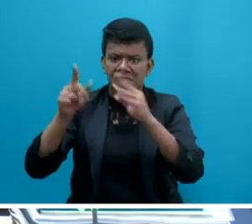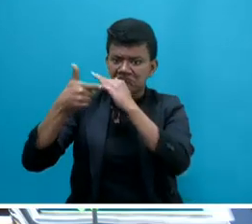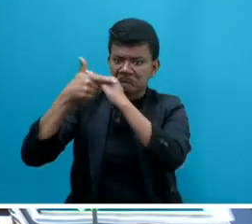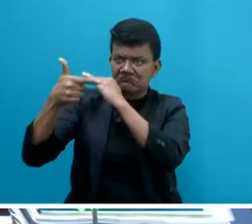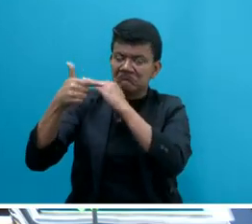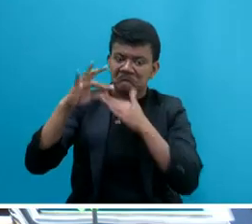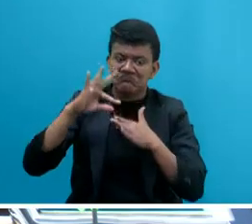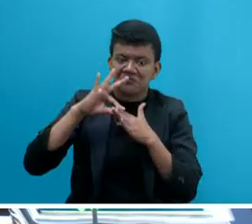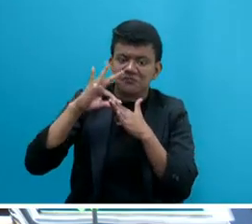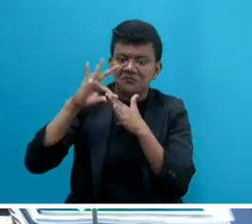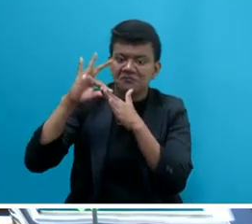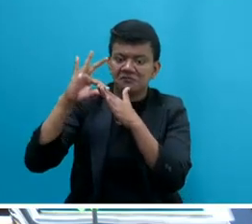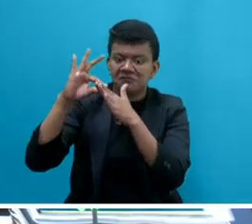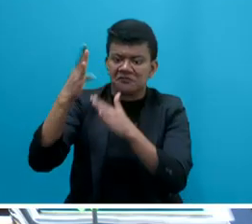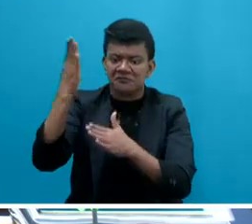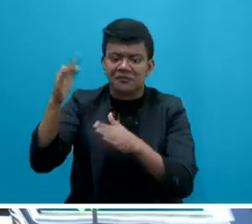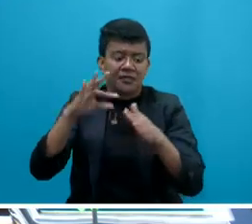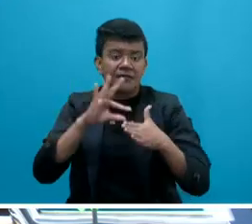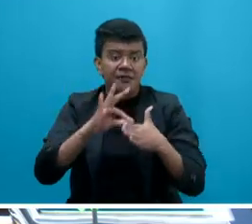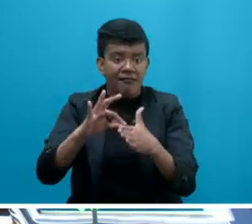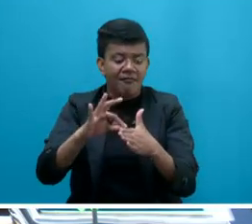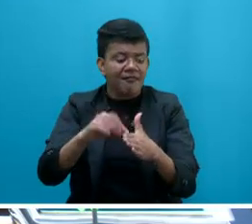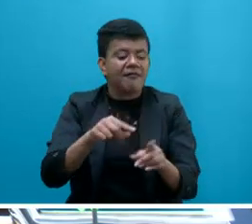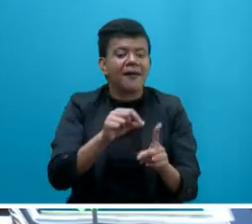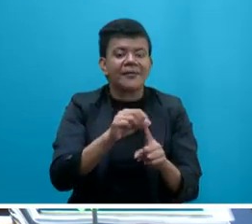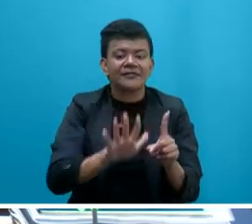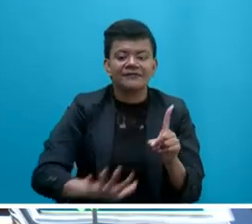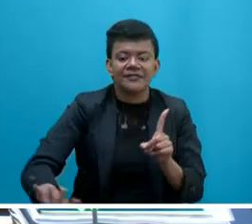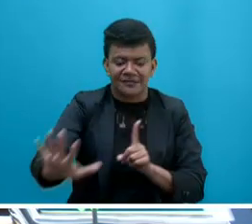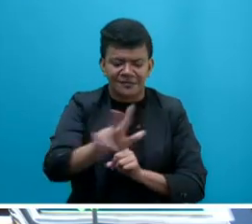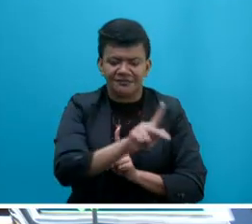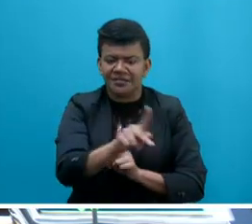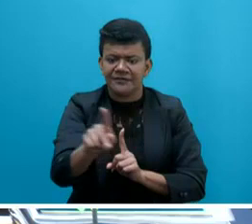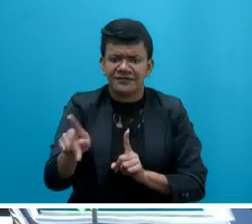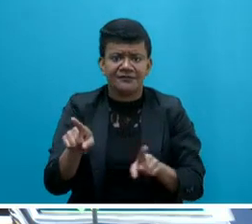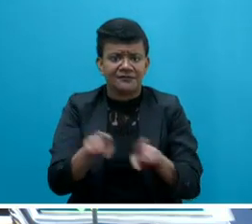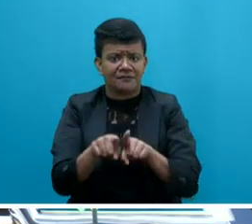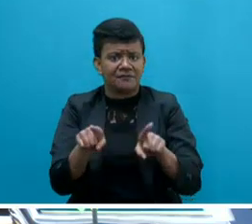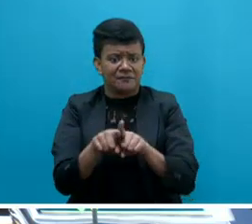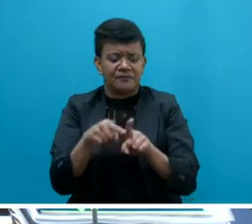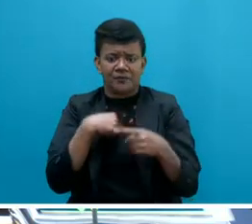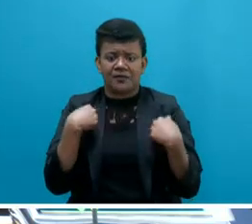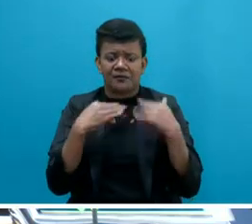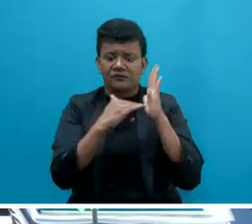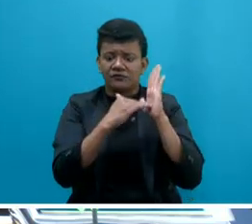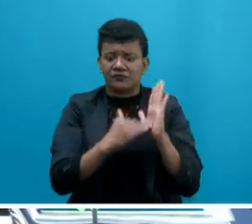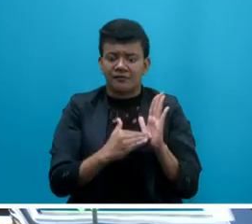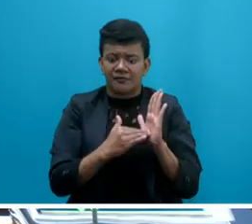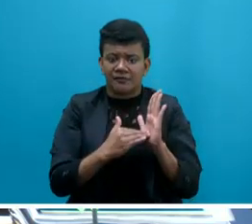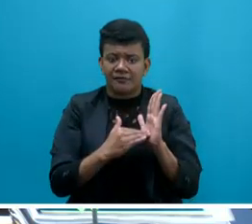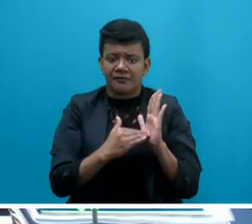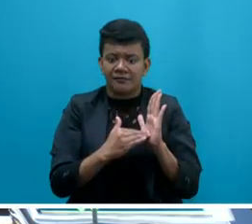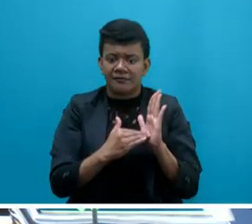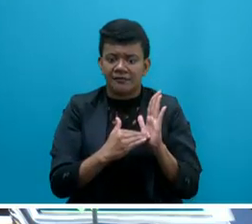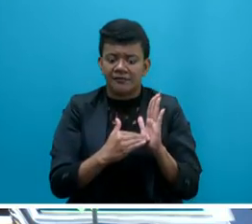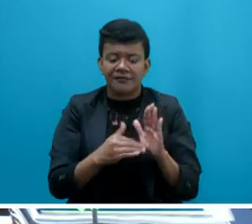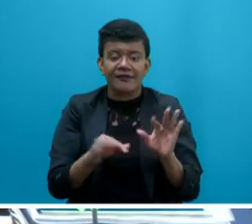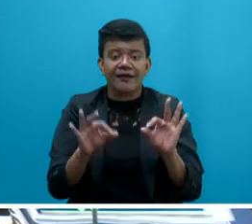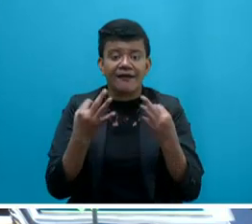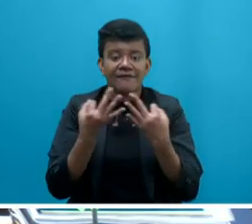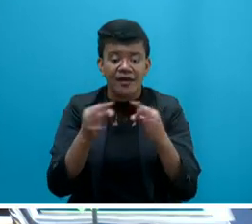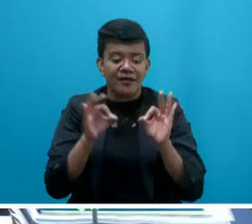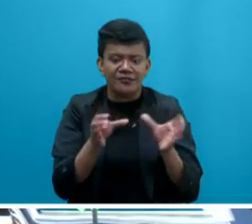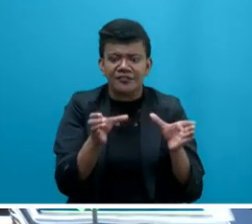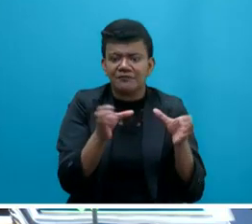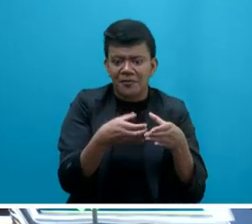Island countries globally. Likewise, we are the chair of the Forum of Small States of the World Bank. Mr. Speaker, sir,